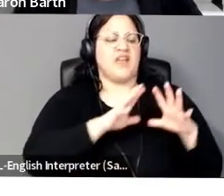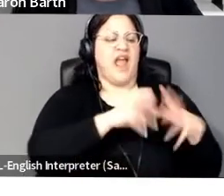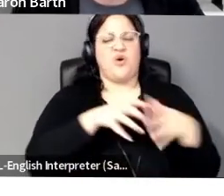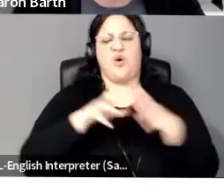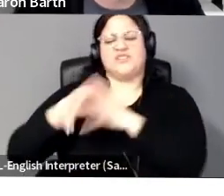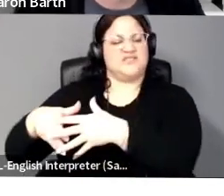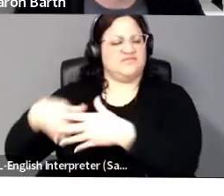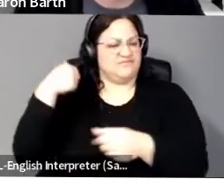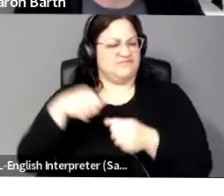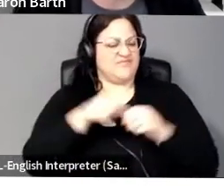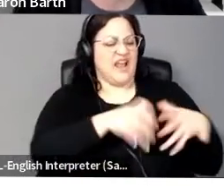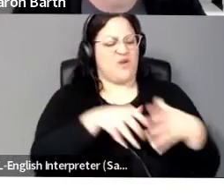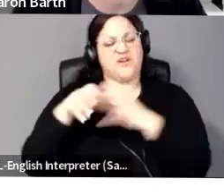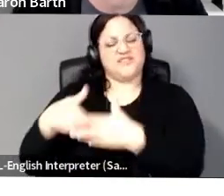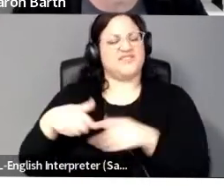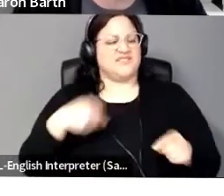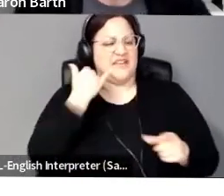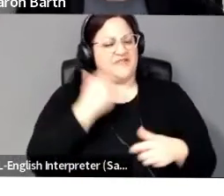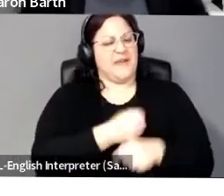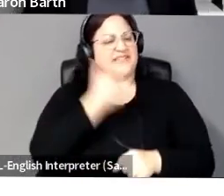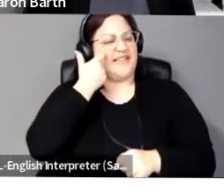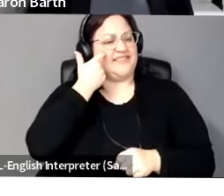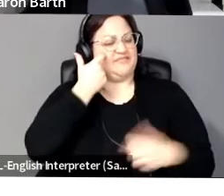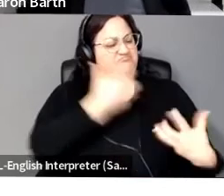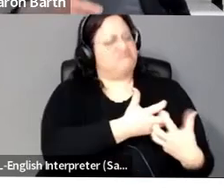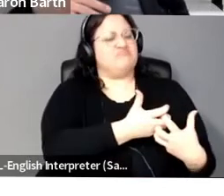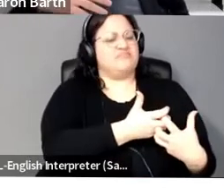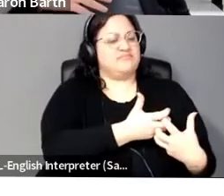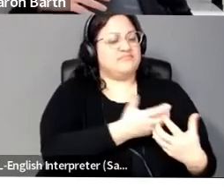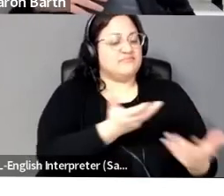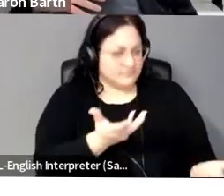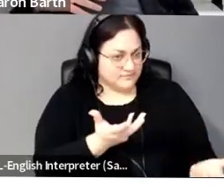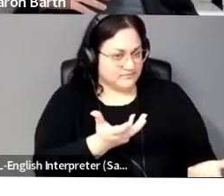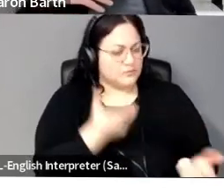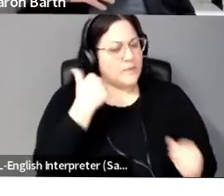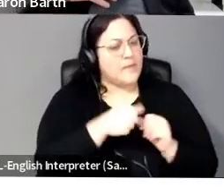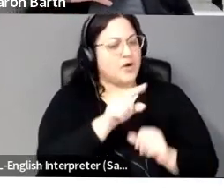gave you this question about Susan, right? So